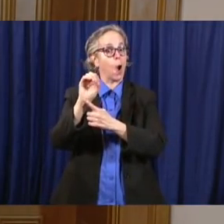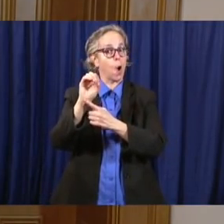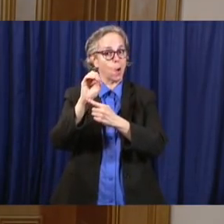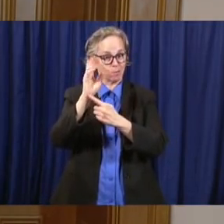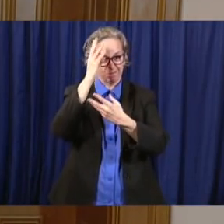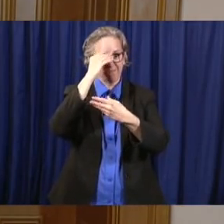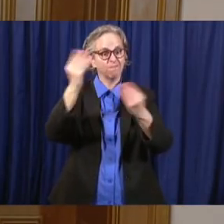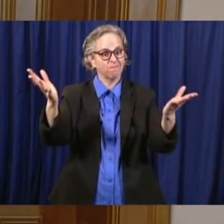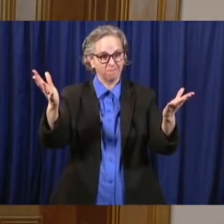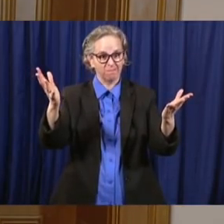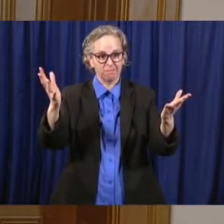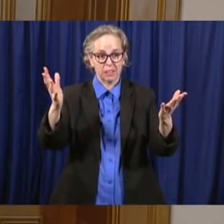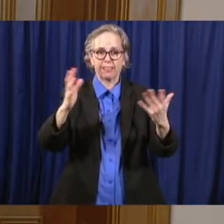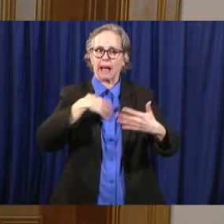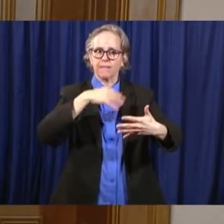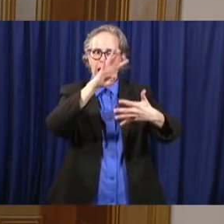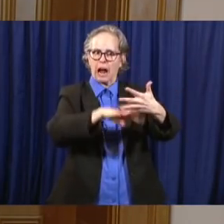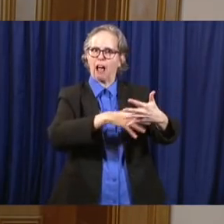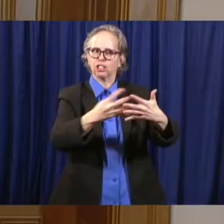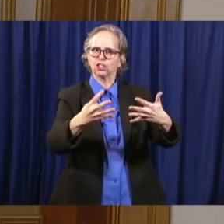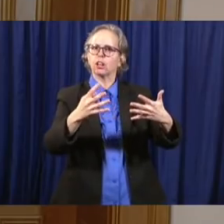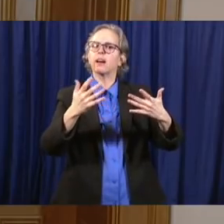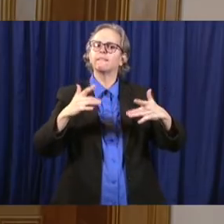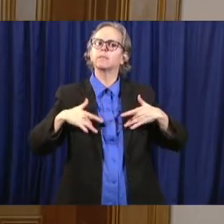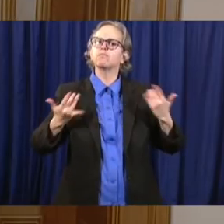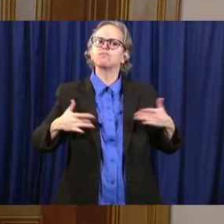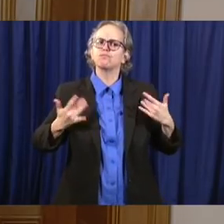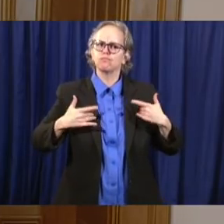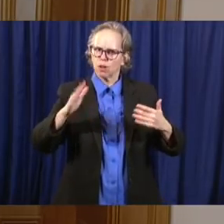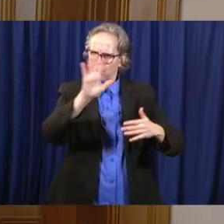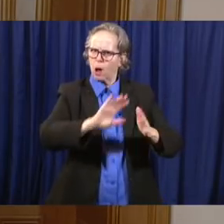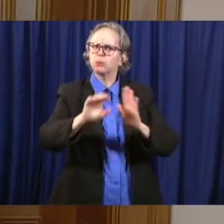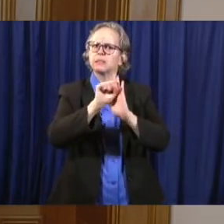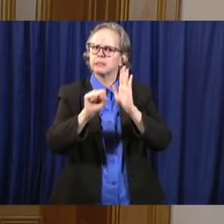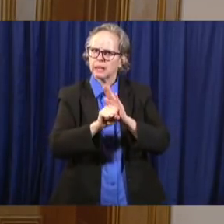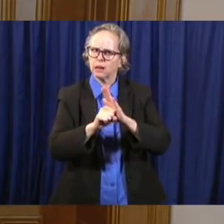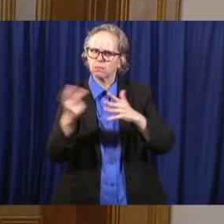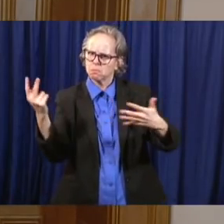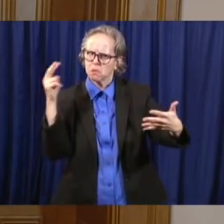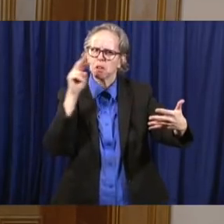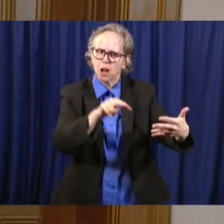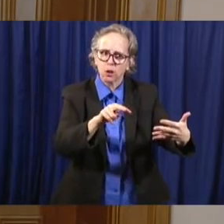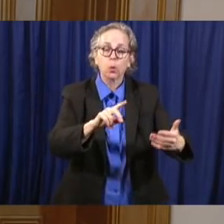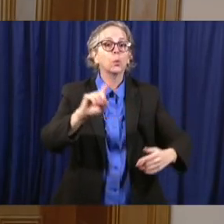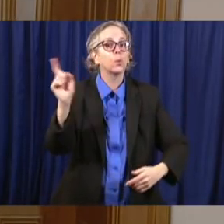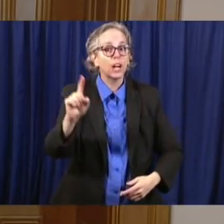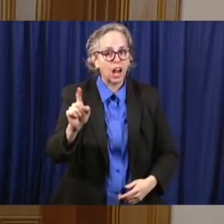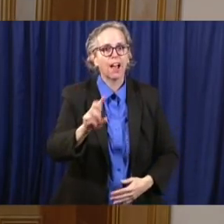library-sponsored events across the state of Ohio, and you can find that on